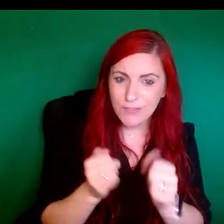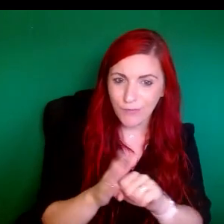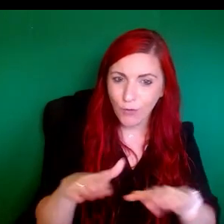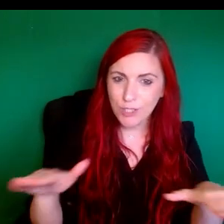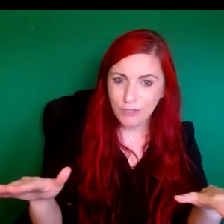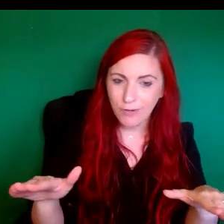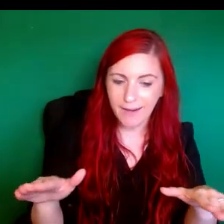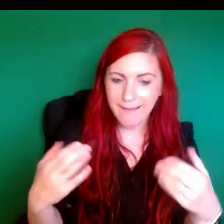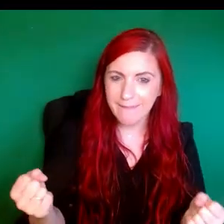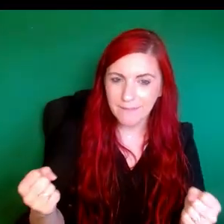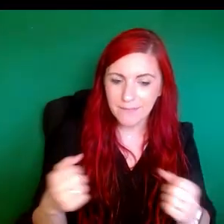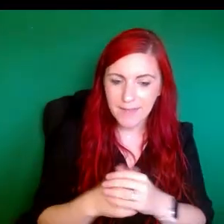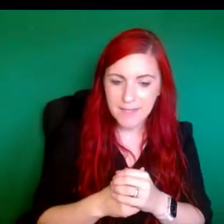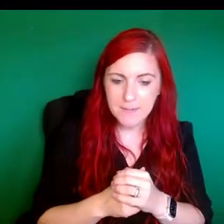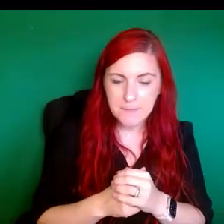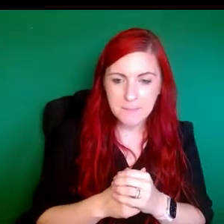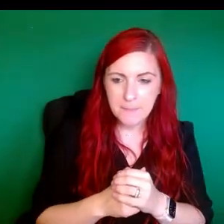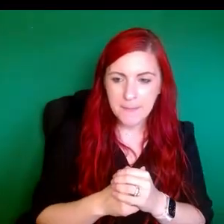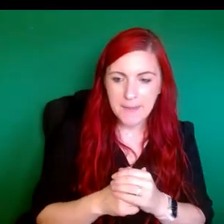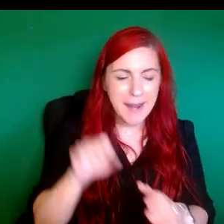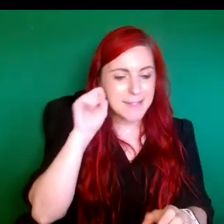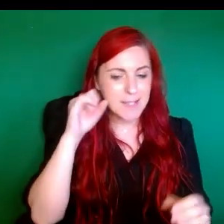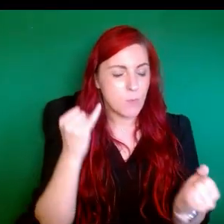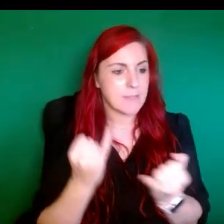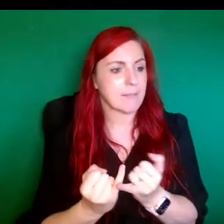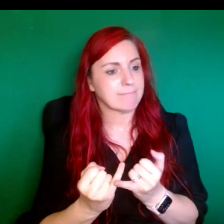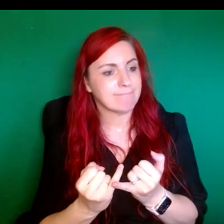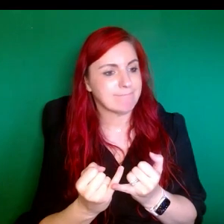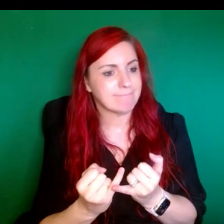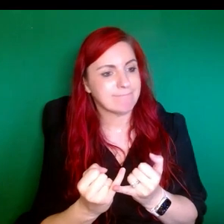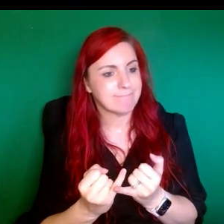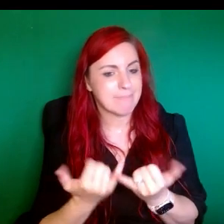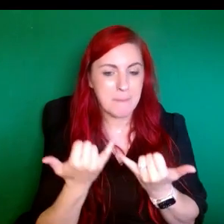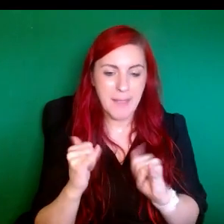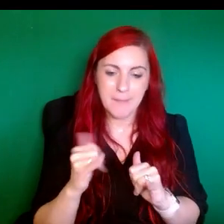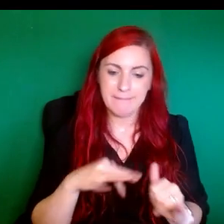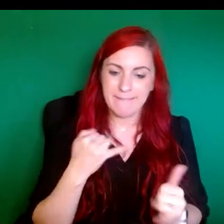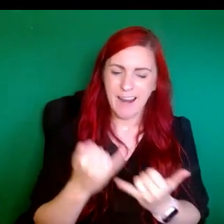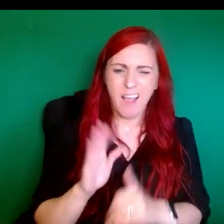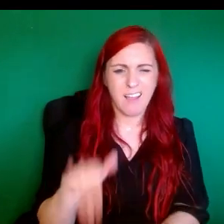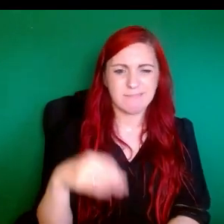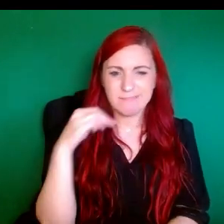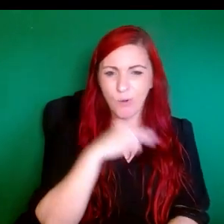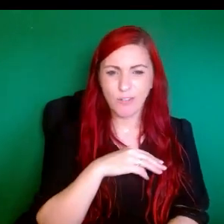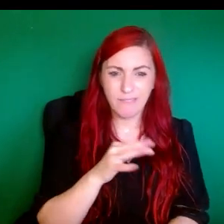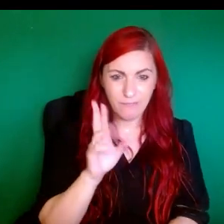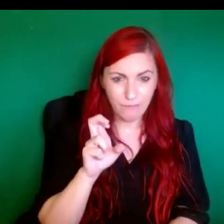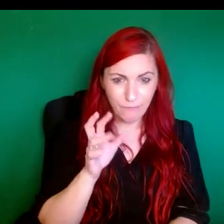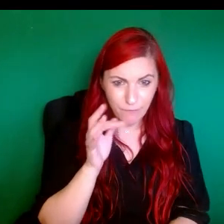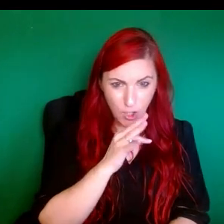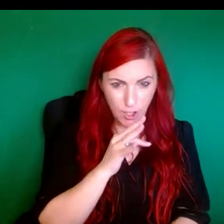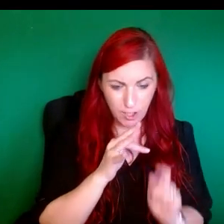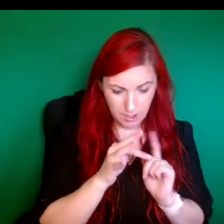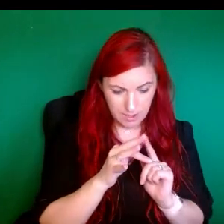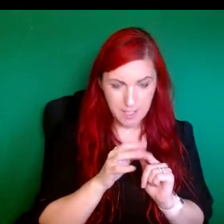sounds like something that maybe wouldn't seem too important, fun, but when people are in emergency accommodation for